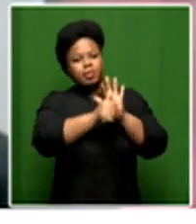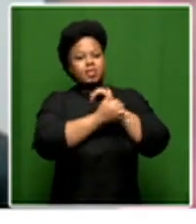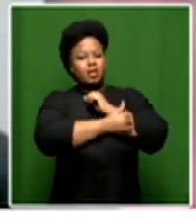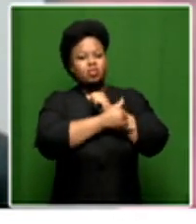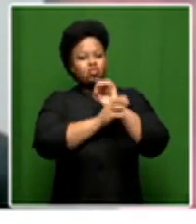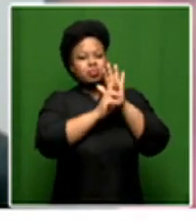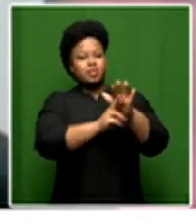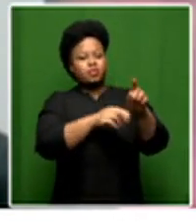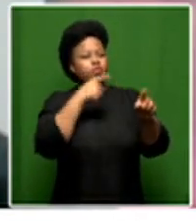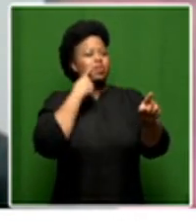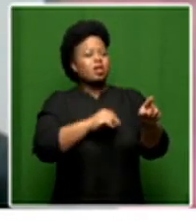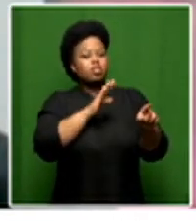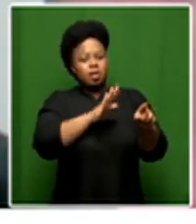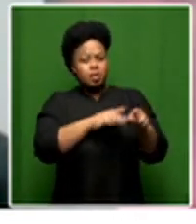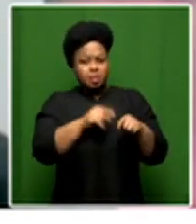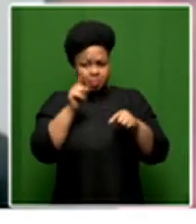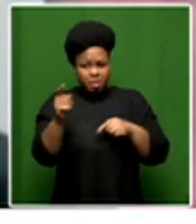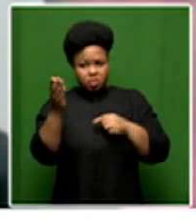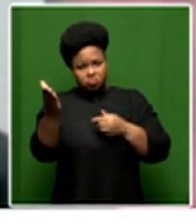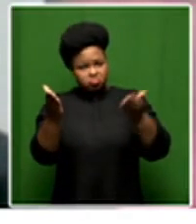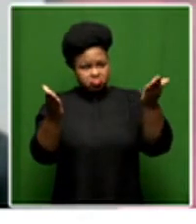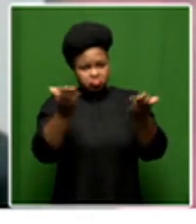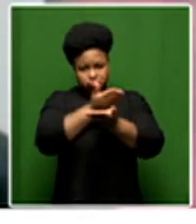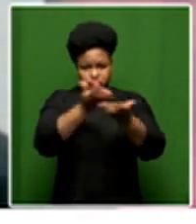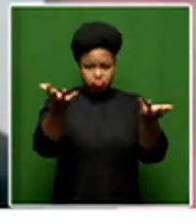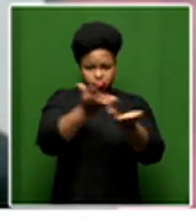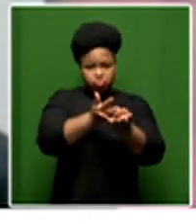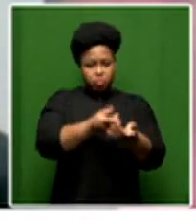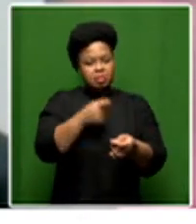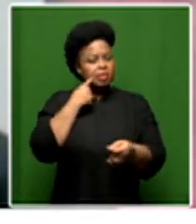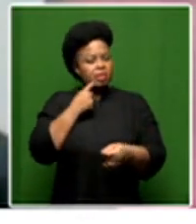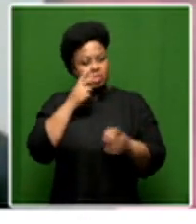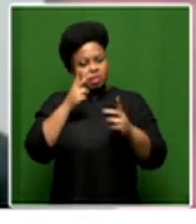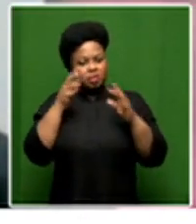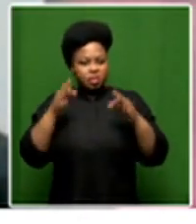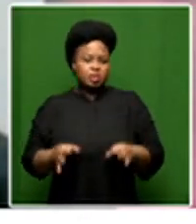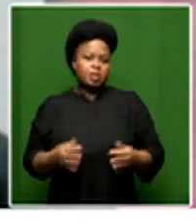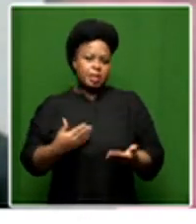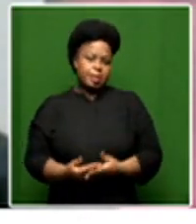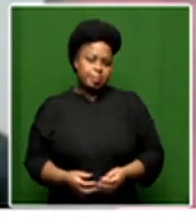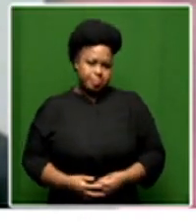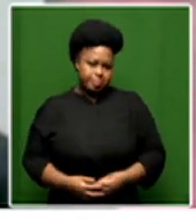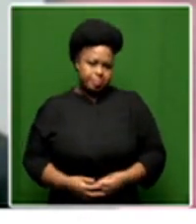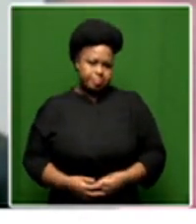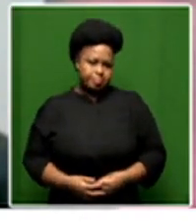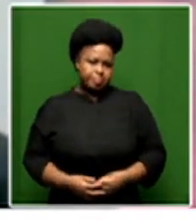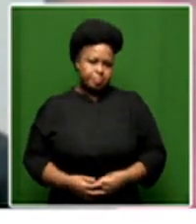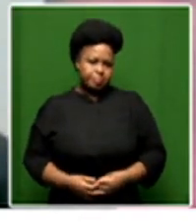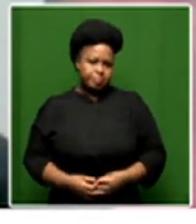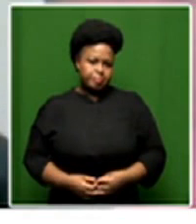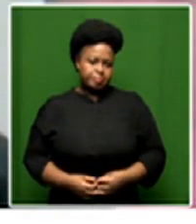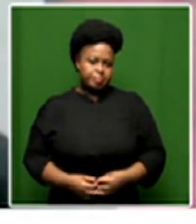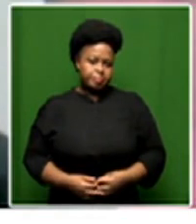have to take it from there and ensure that whether they can find and can arrive in an amicable understanding as it relates to the